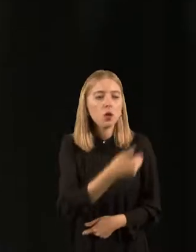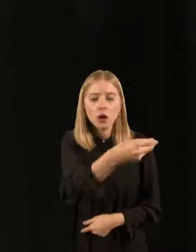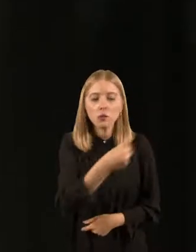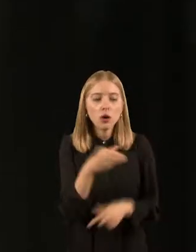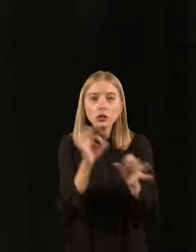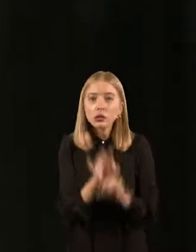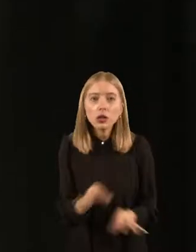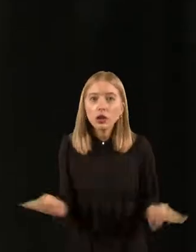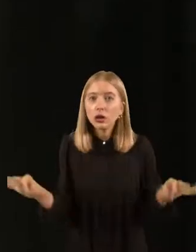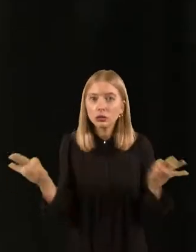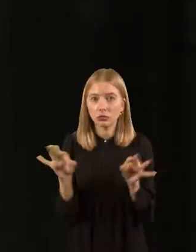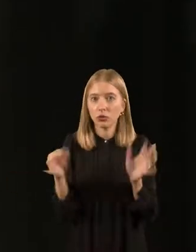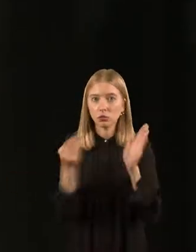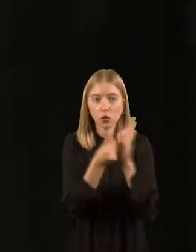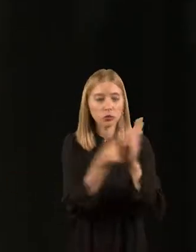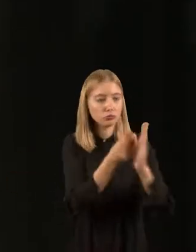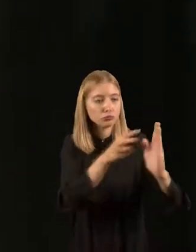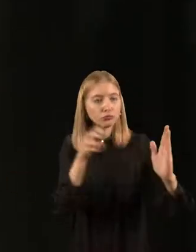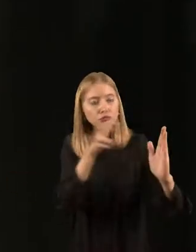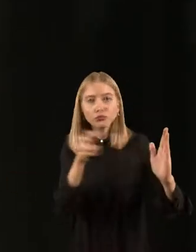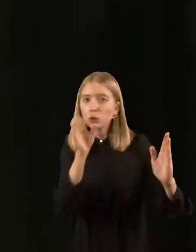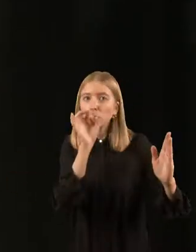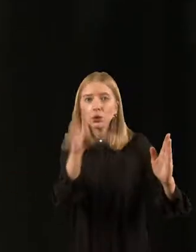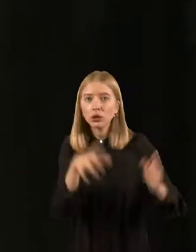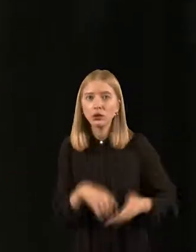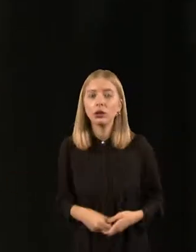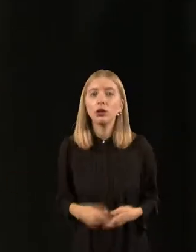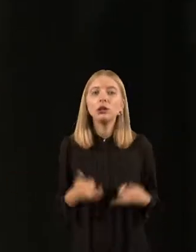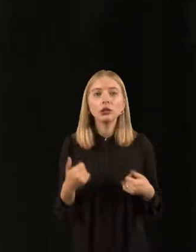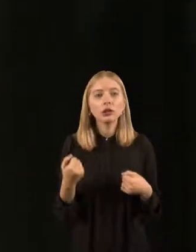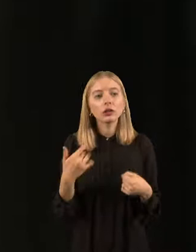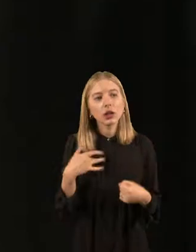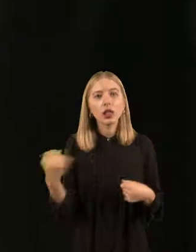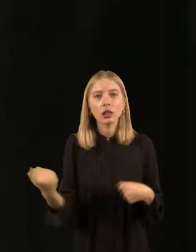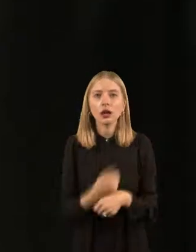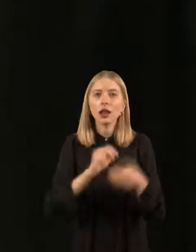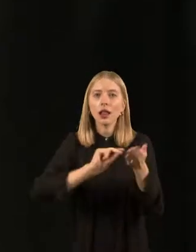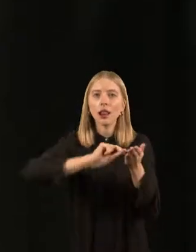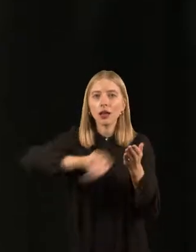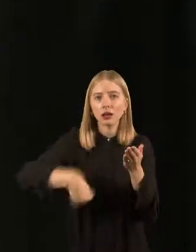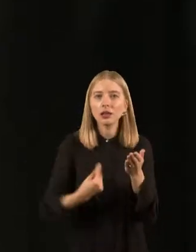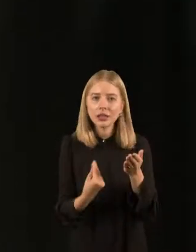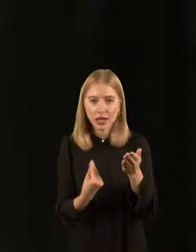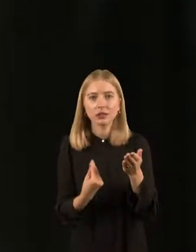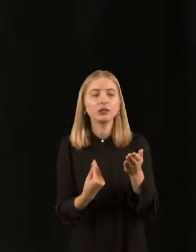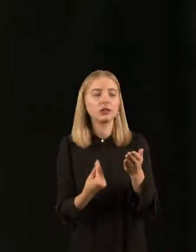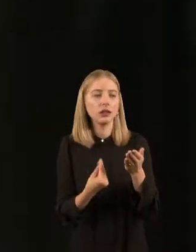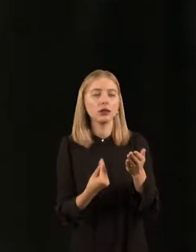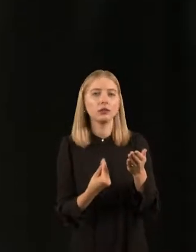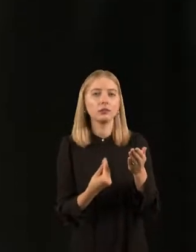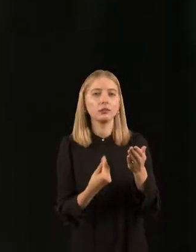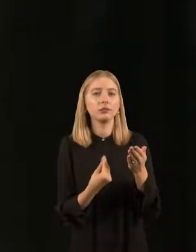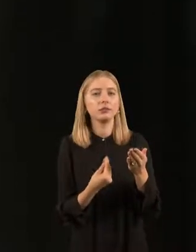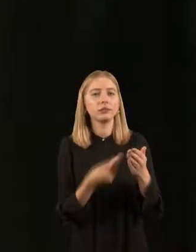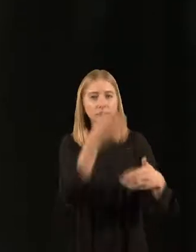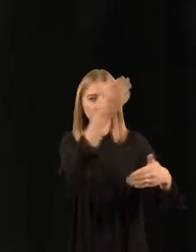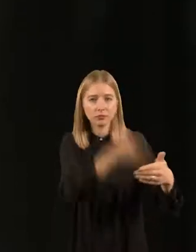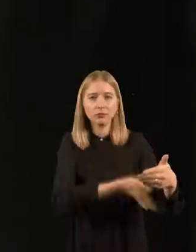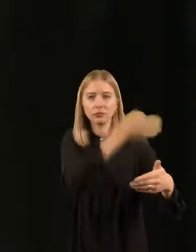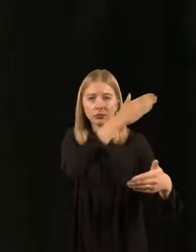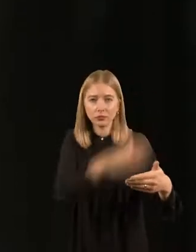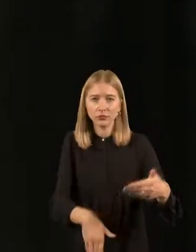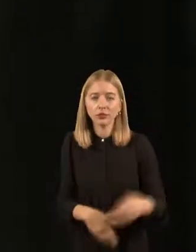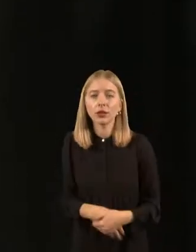to deliberate various proposals in relation to this area, and we will